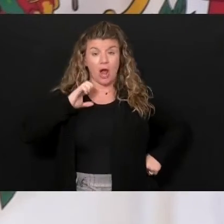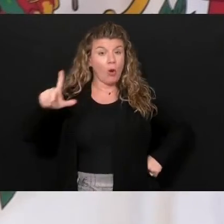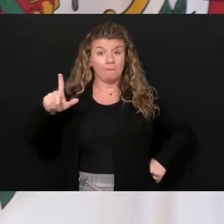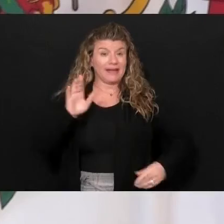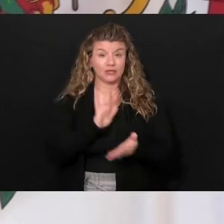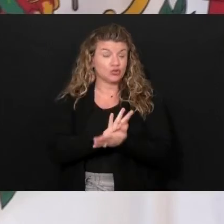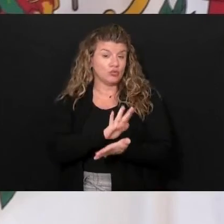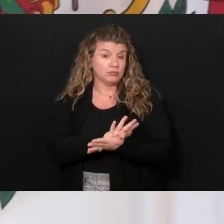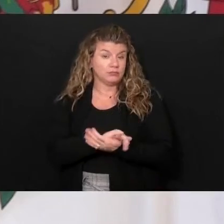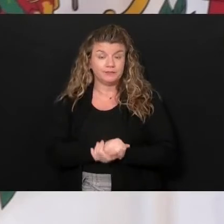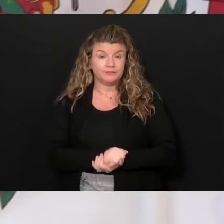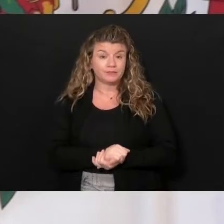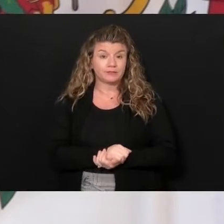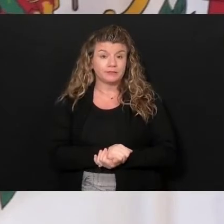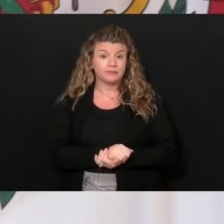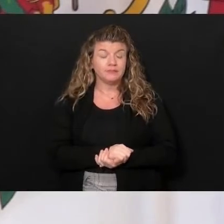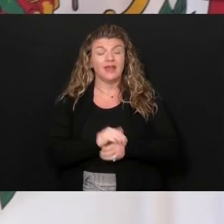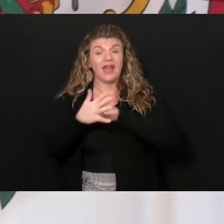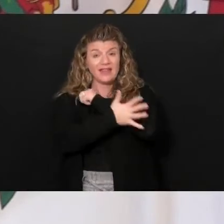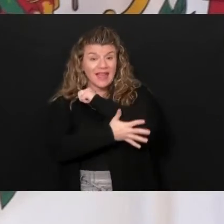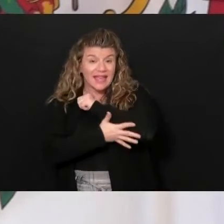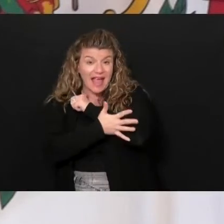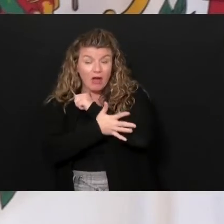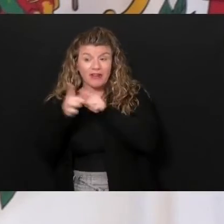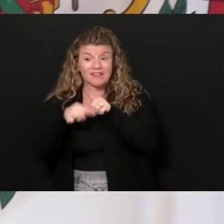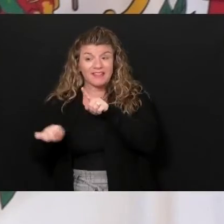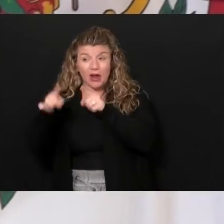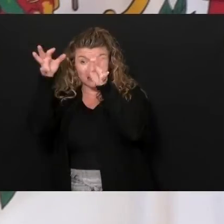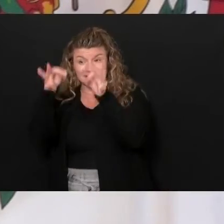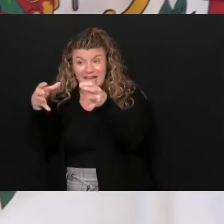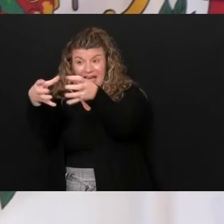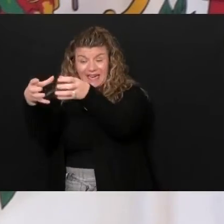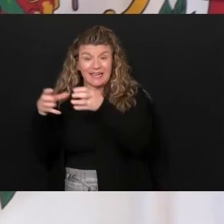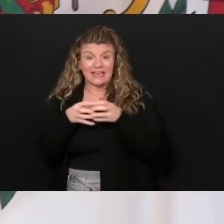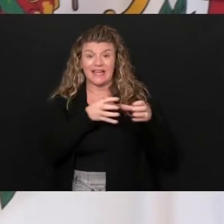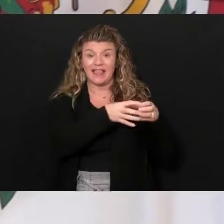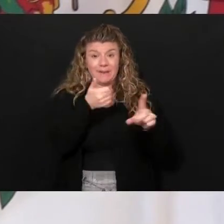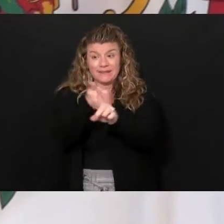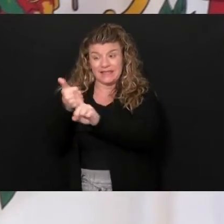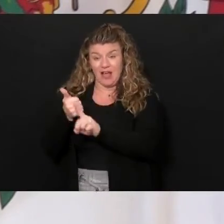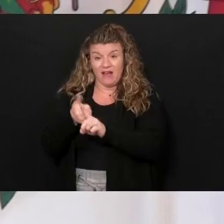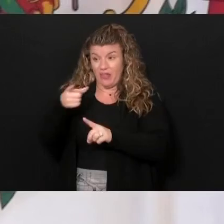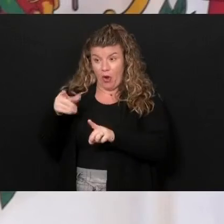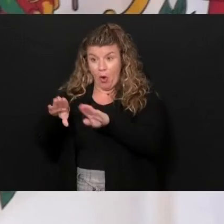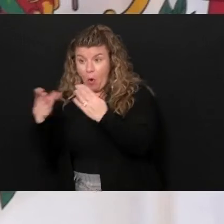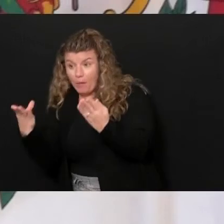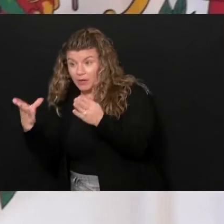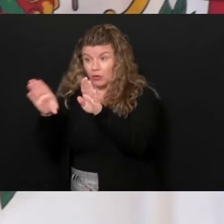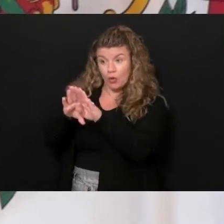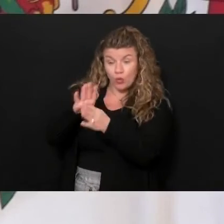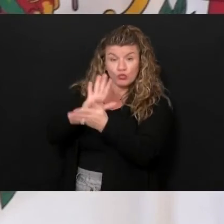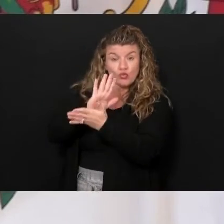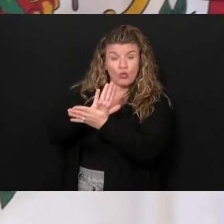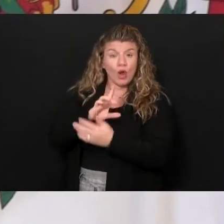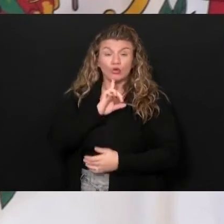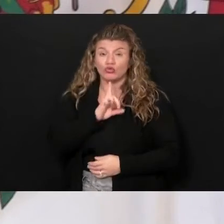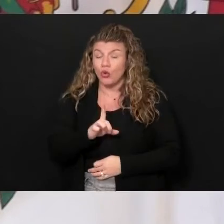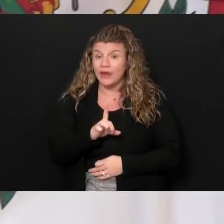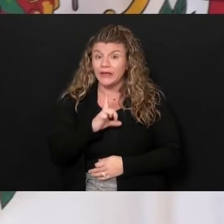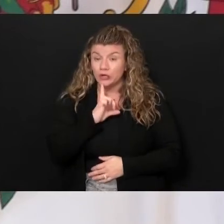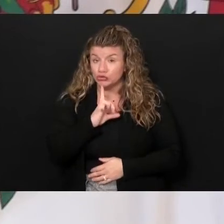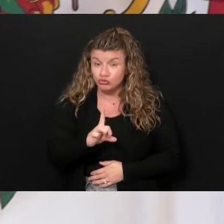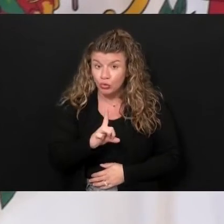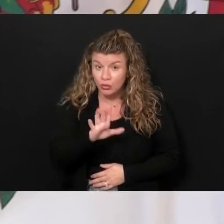school, and counties deciding, well, they're not going to have school, when really and truly the